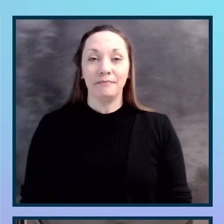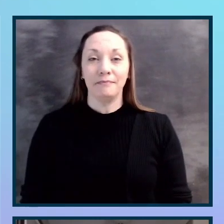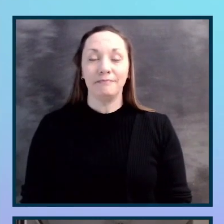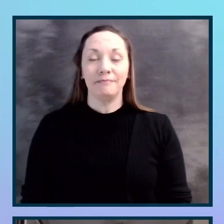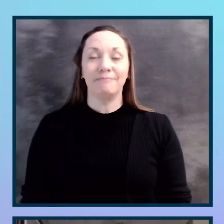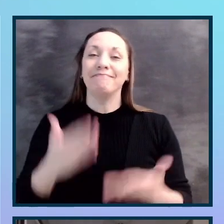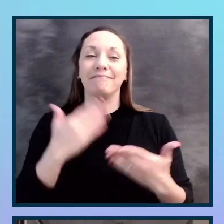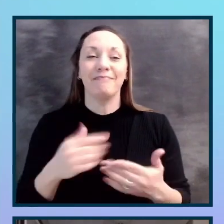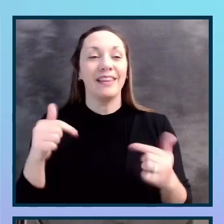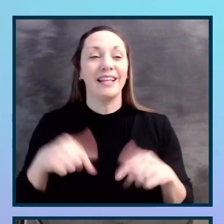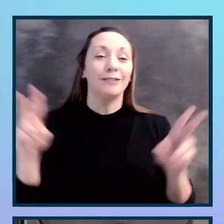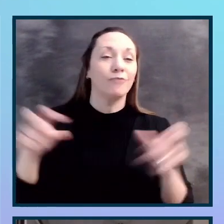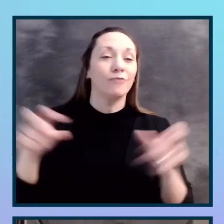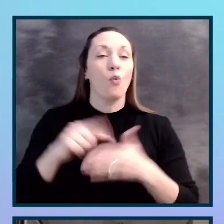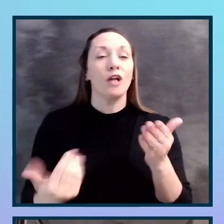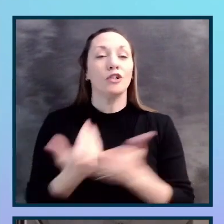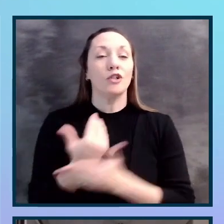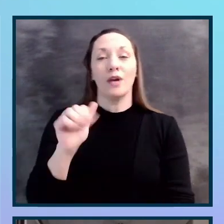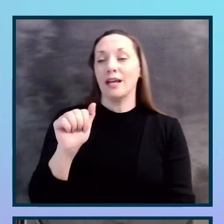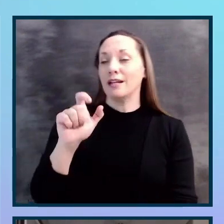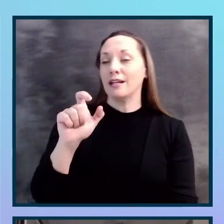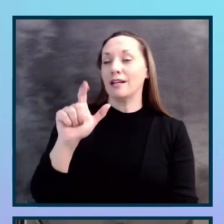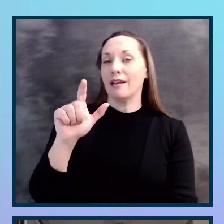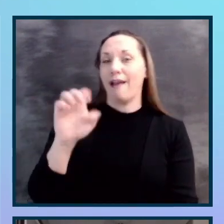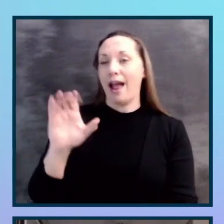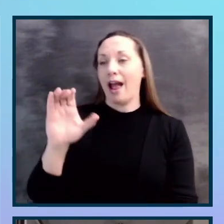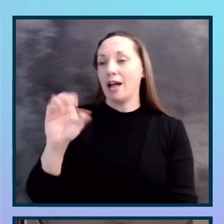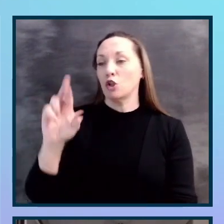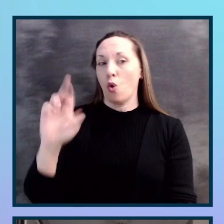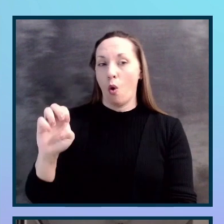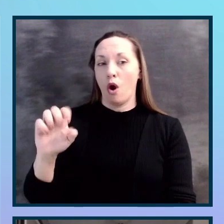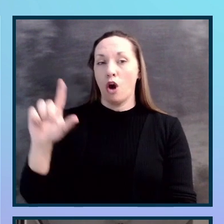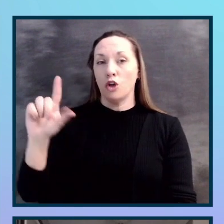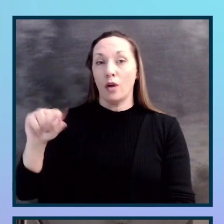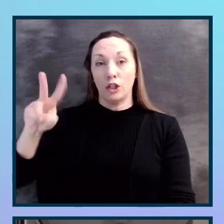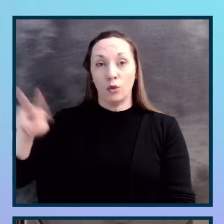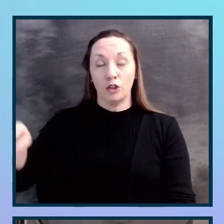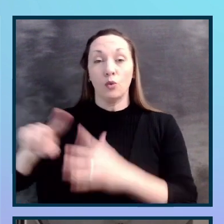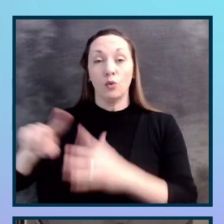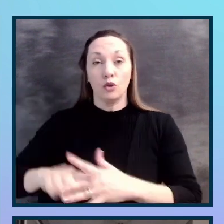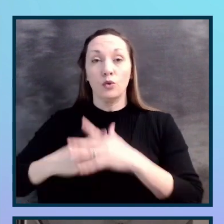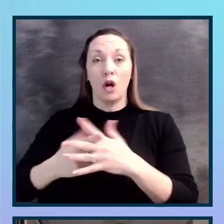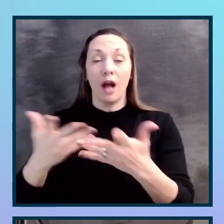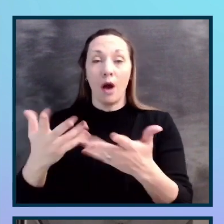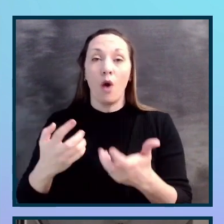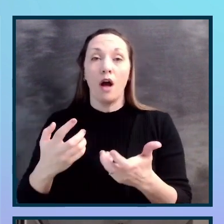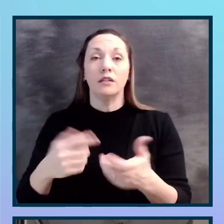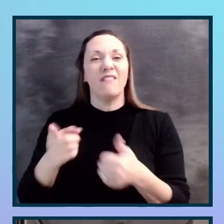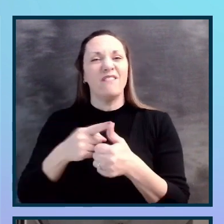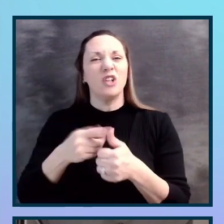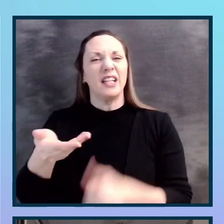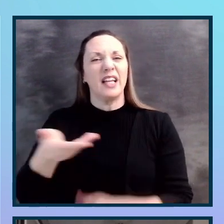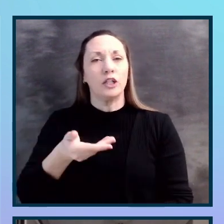So this is what's new in Axe Core 2022. To start, we'd like to do some